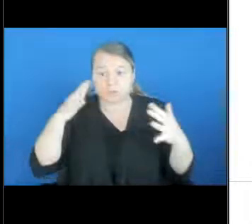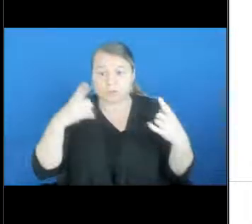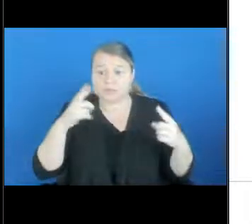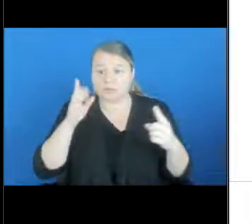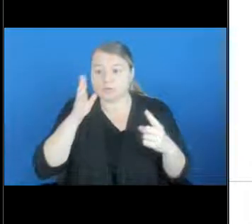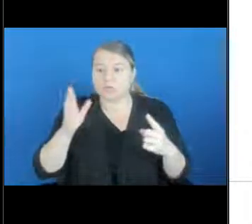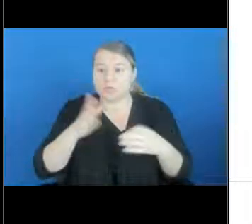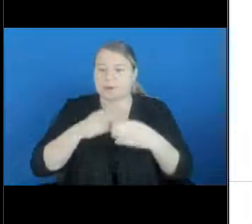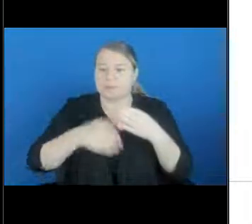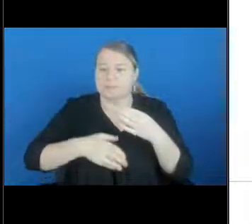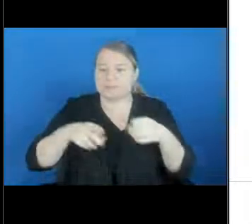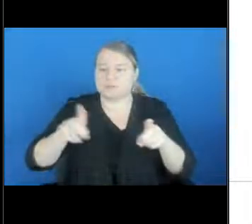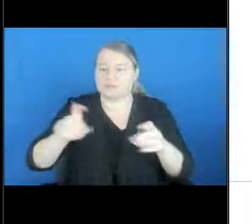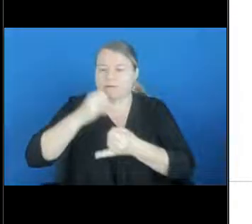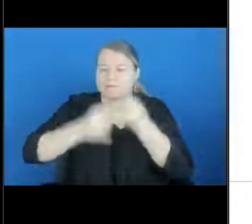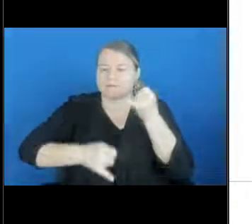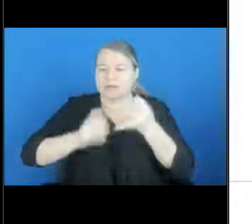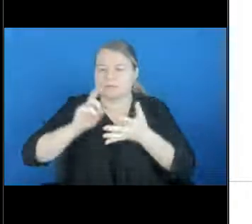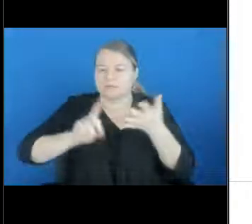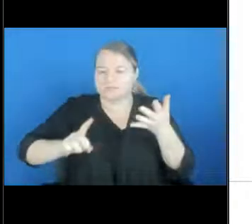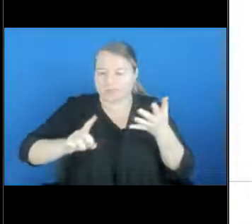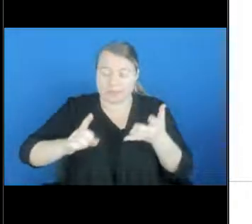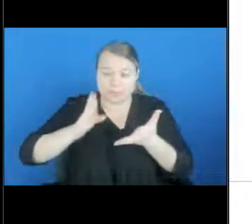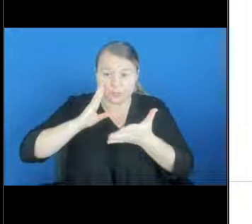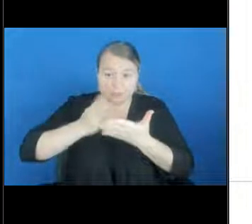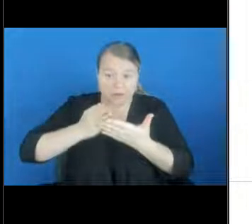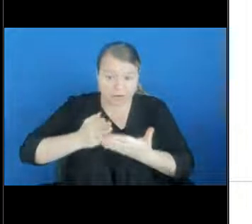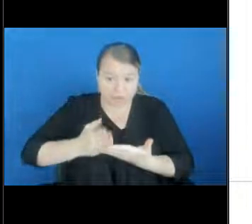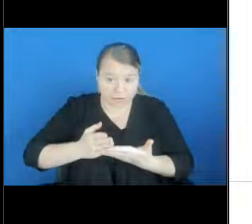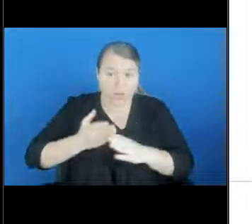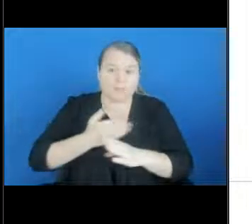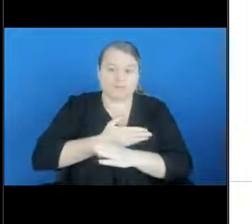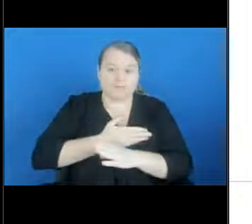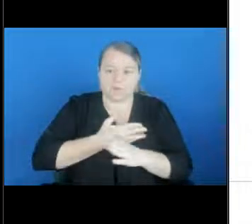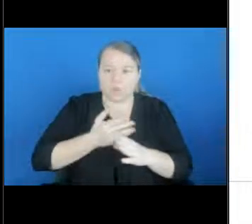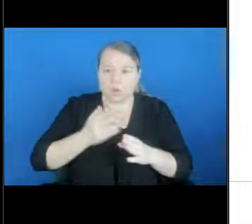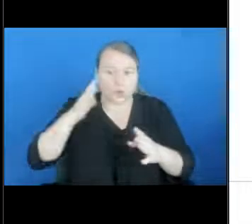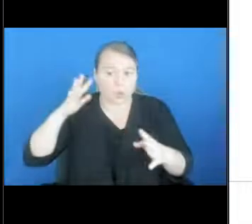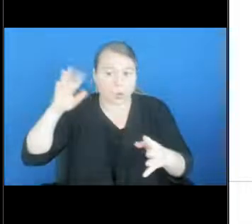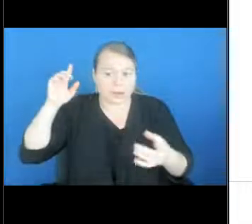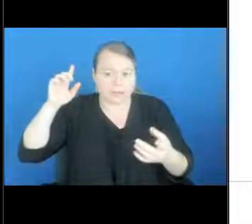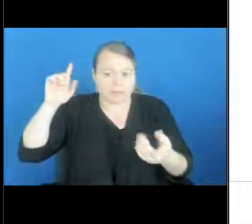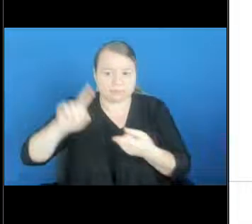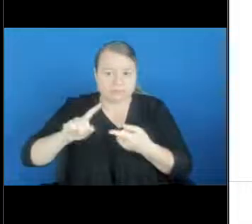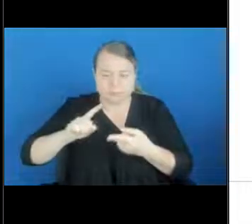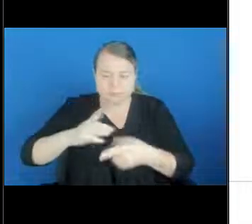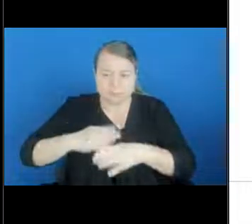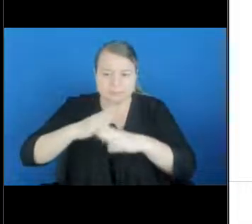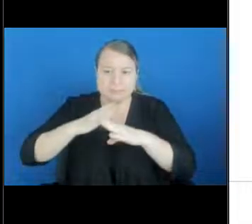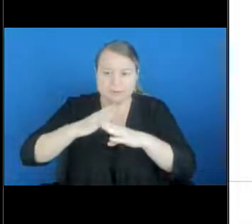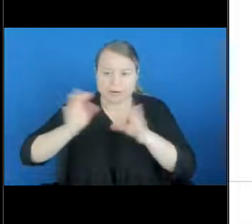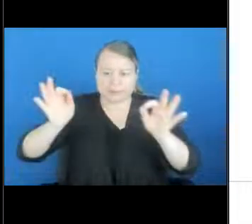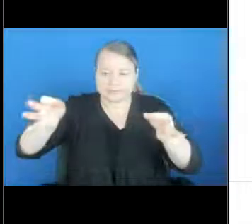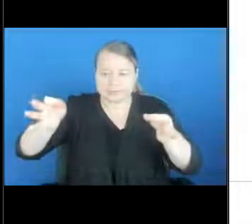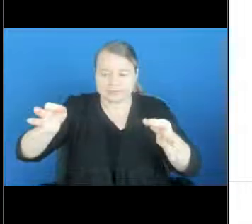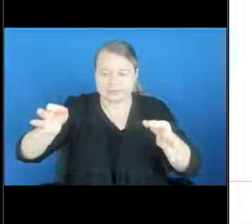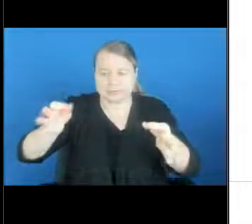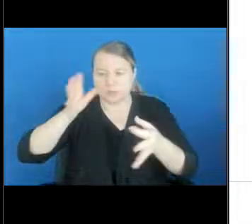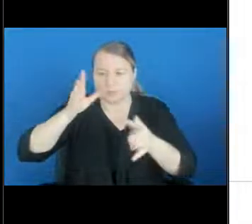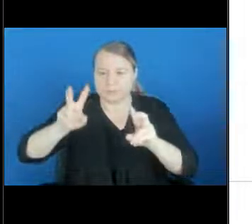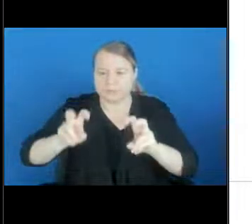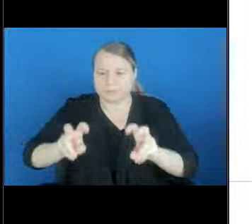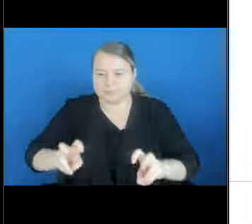during the final design phase to verify these findings before any decisions on noise barriers are made. Next slide, please.